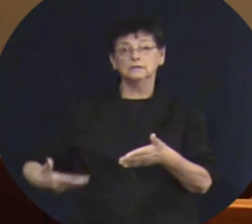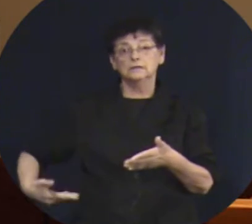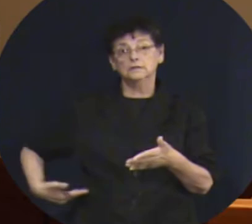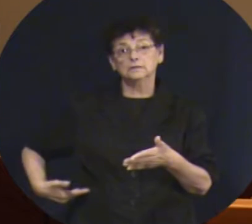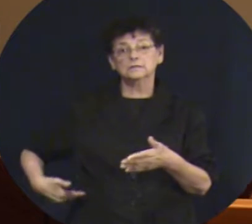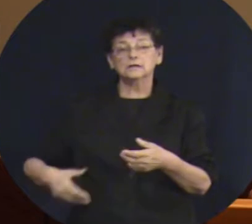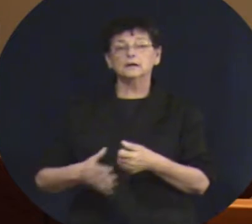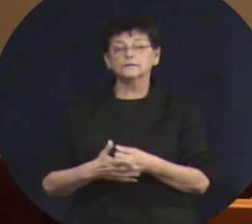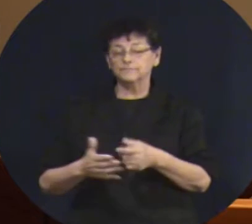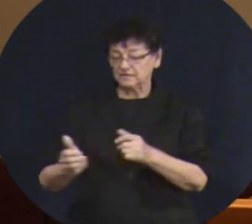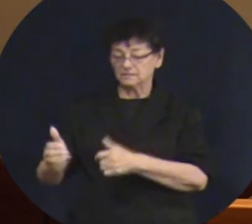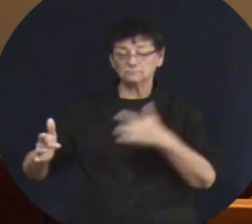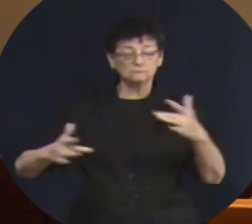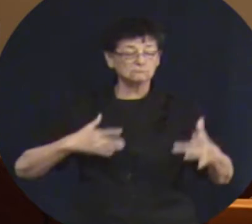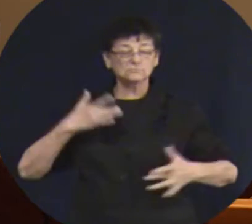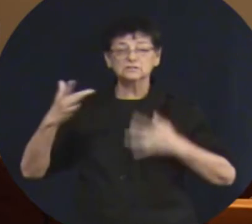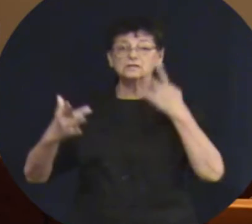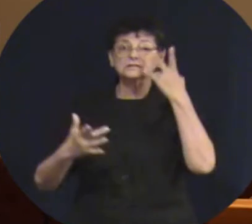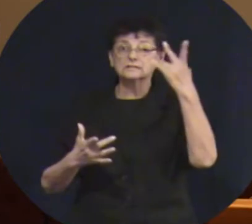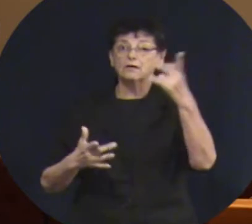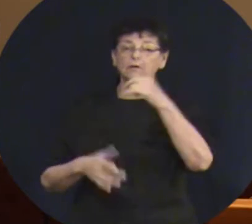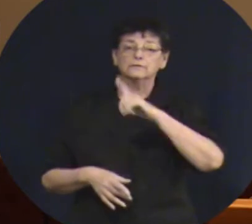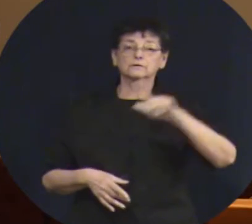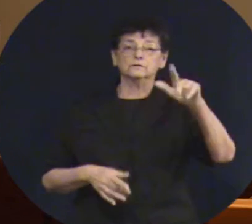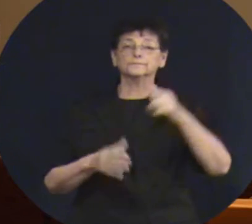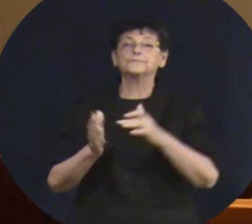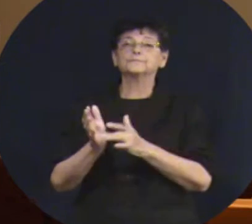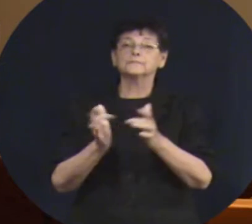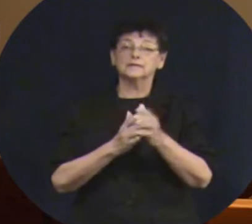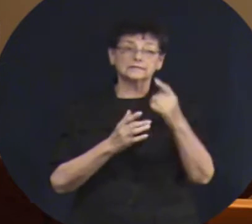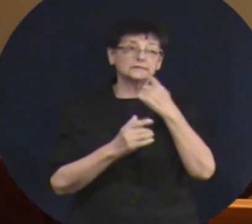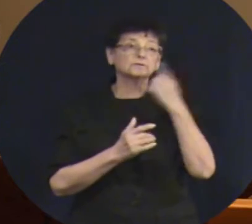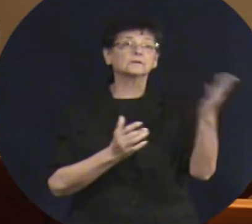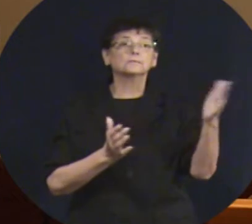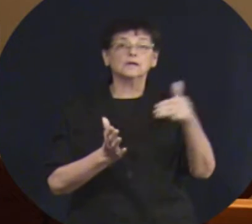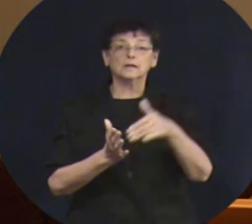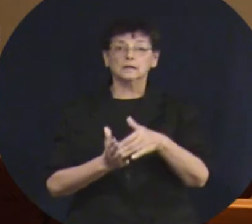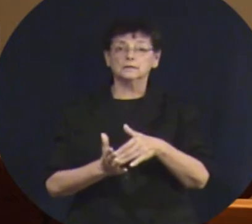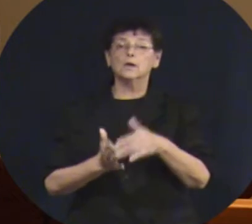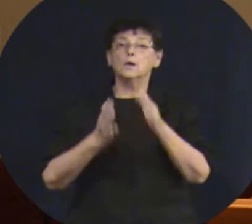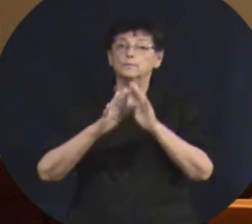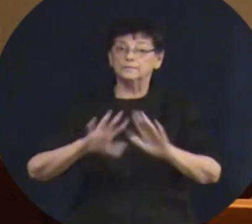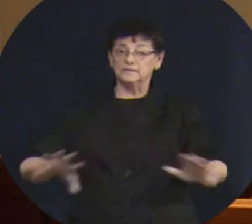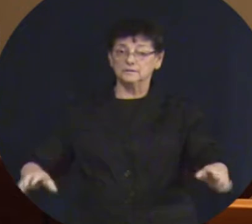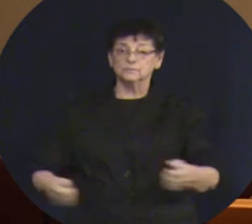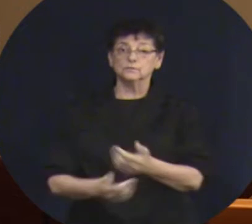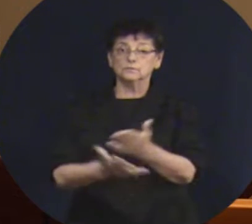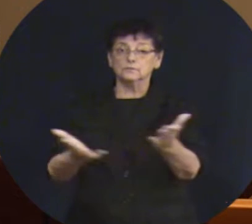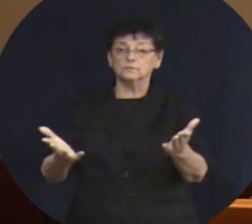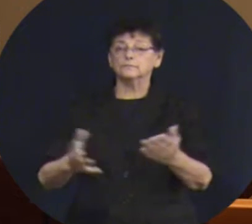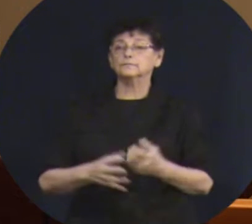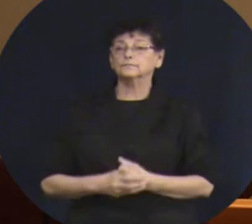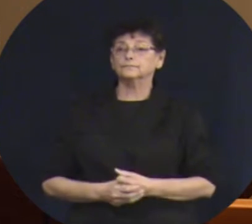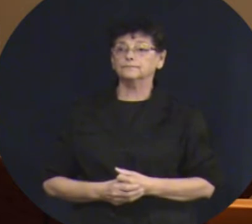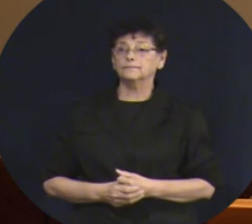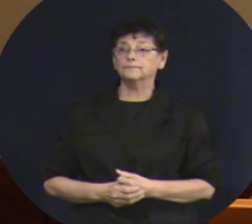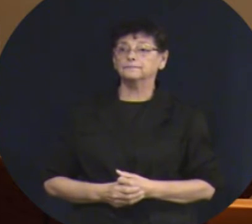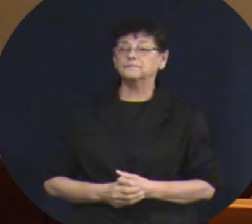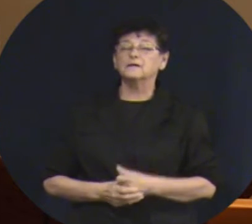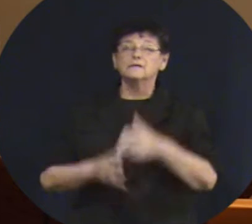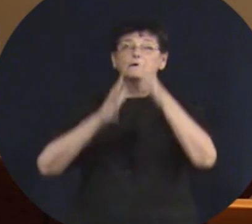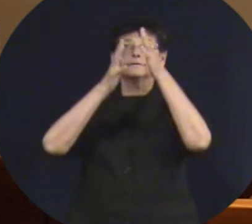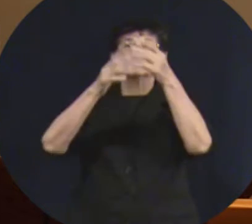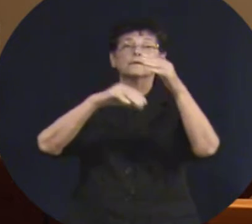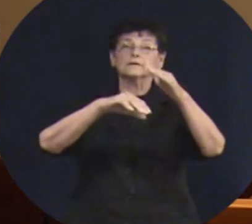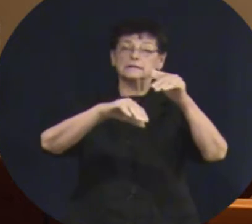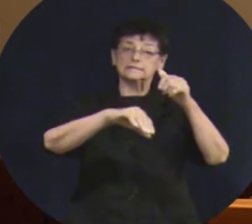and the disciples rejoiced when they saw the Lord. Jesus said to them again, Peace be with you. As the Father